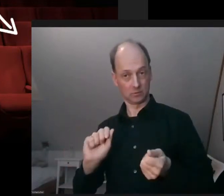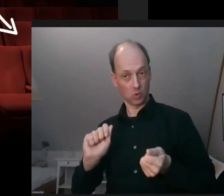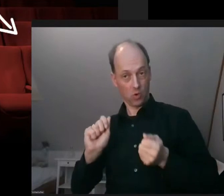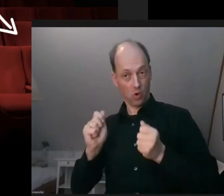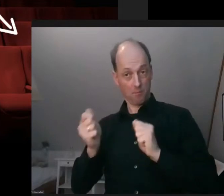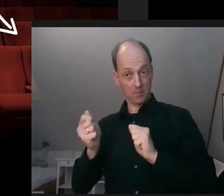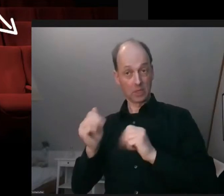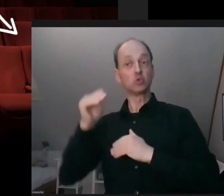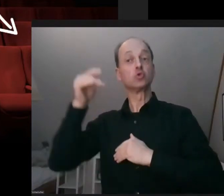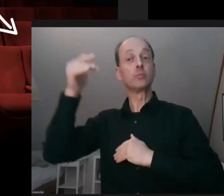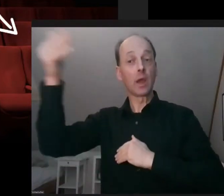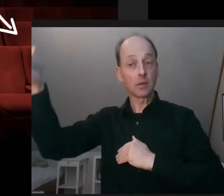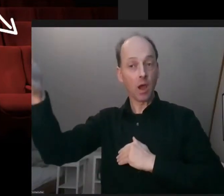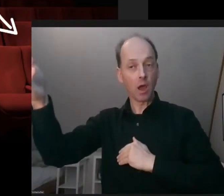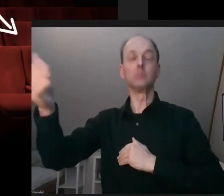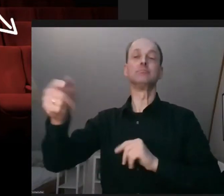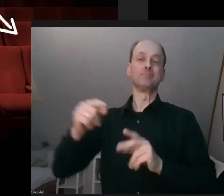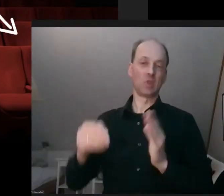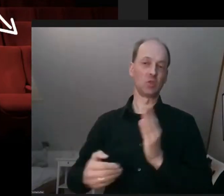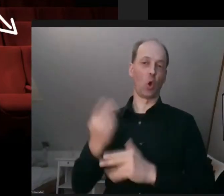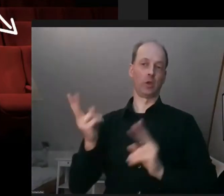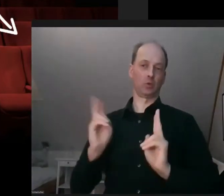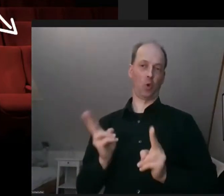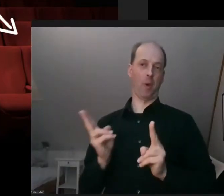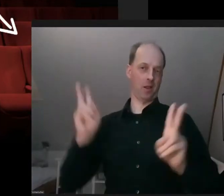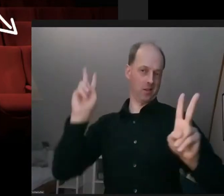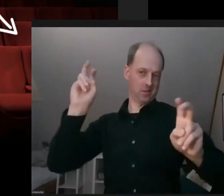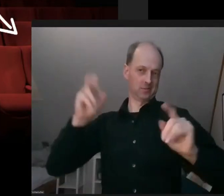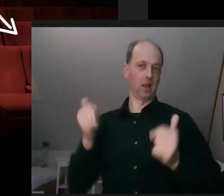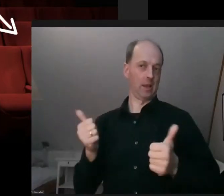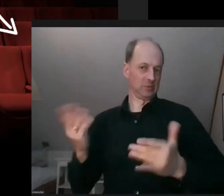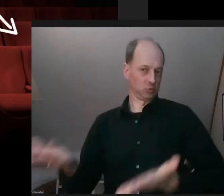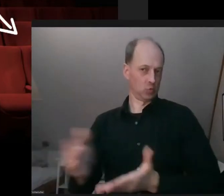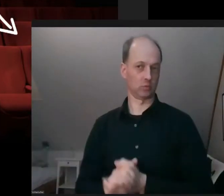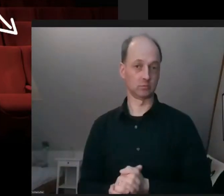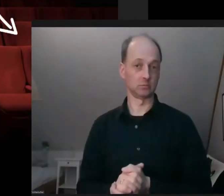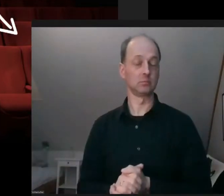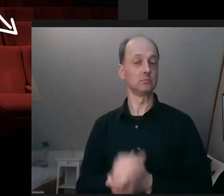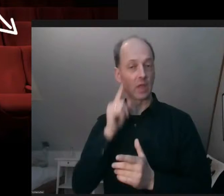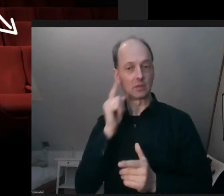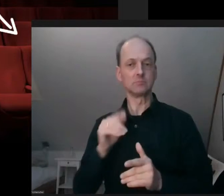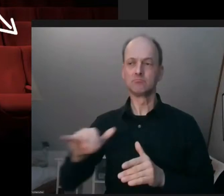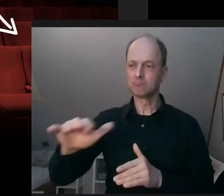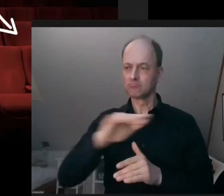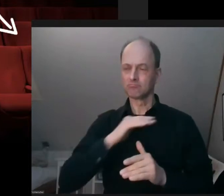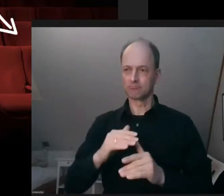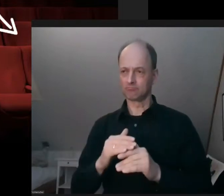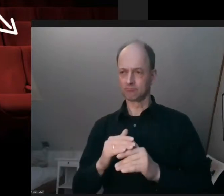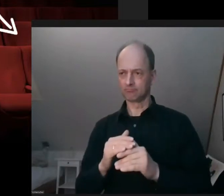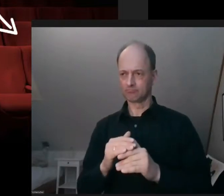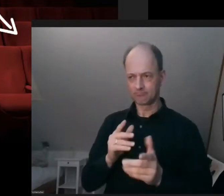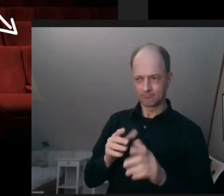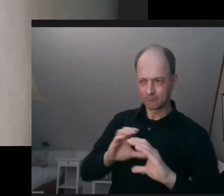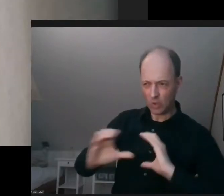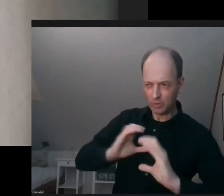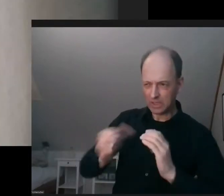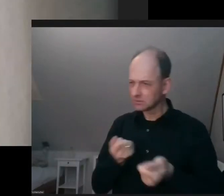new normal later on. And due to these very different target groups, we realized that how we need to